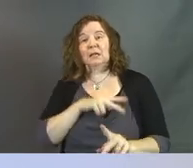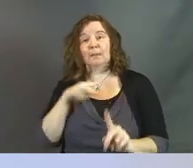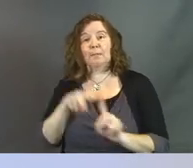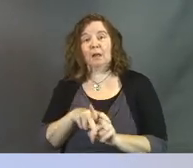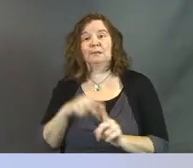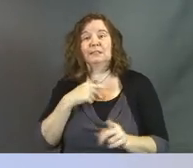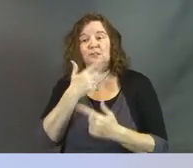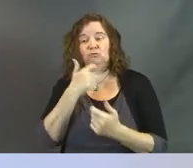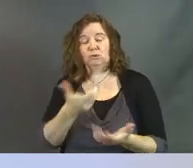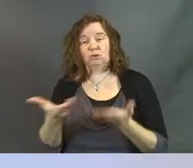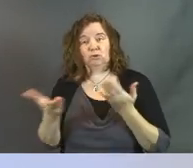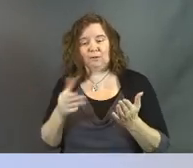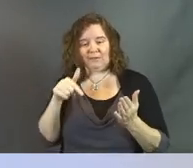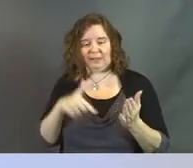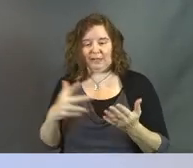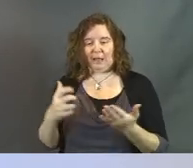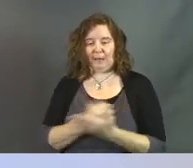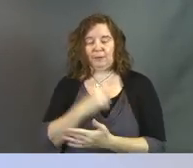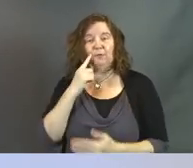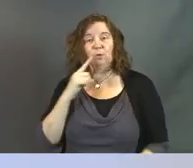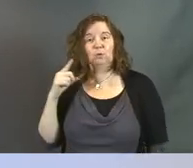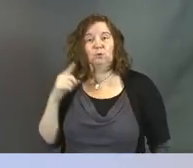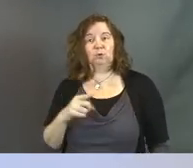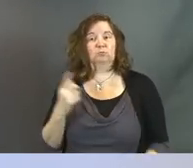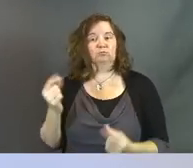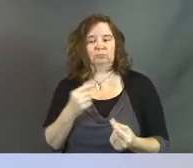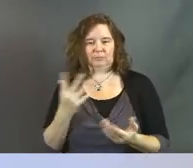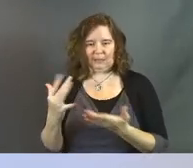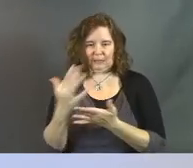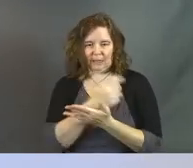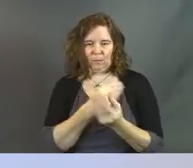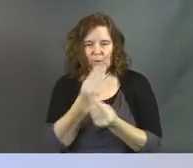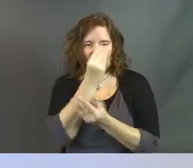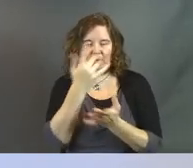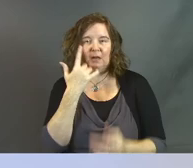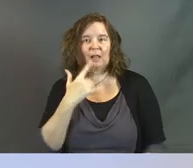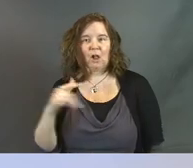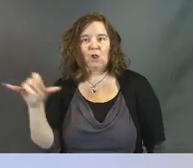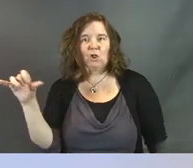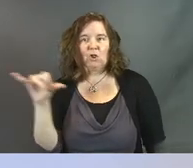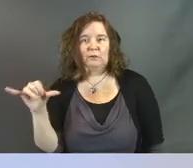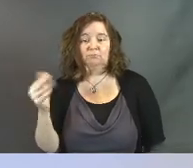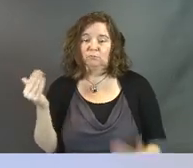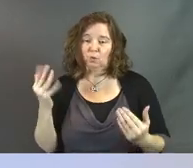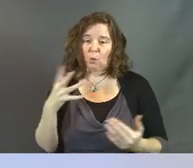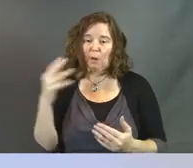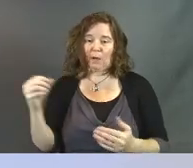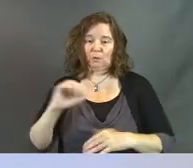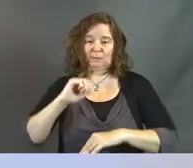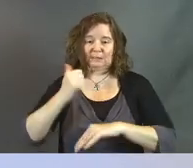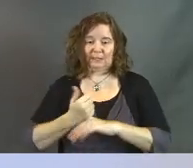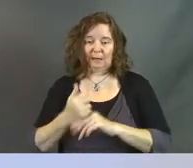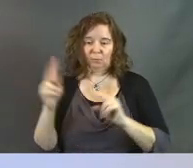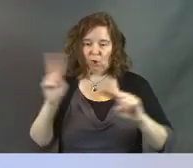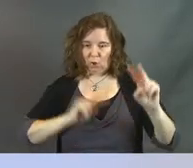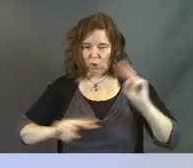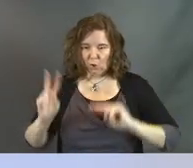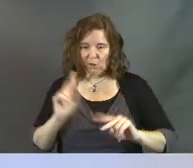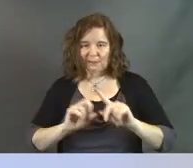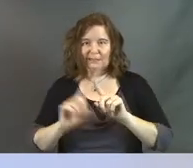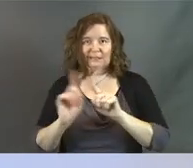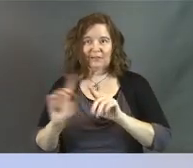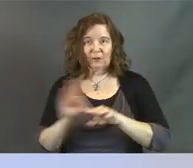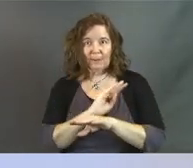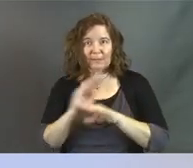plugged in, interested in serving, this is an opportunity for you to get some more info on what that looks like. So go out to this whole setup, take a look at